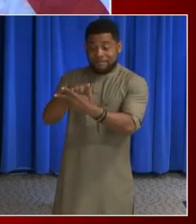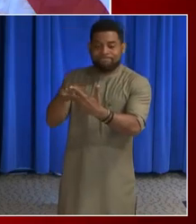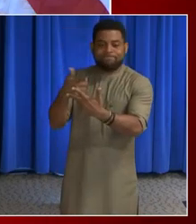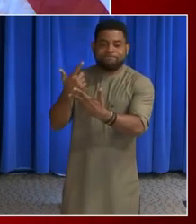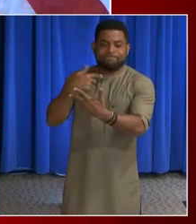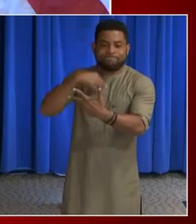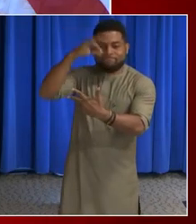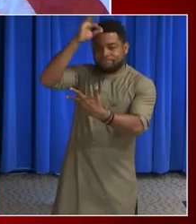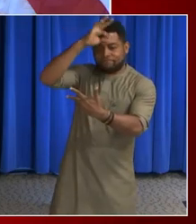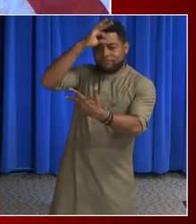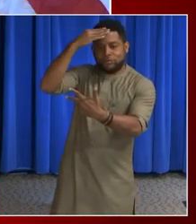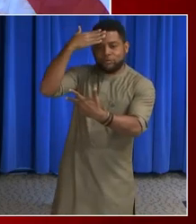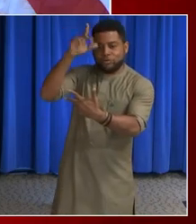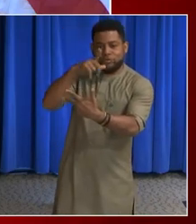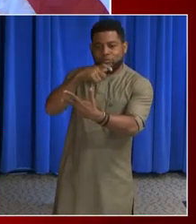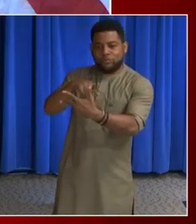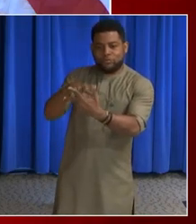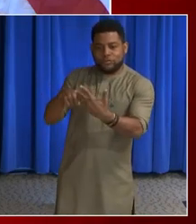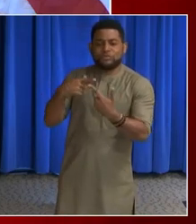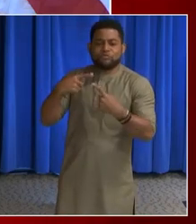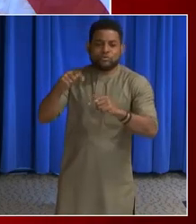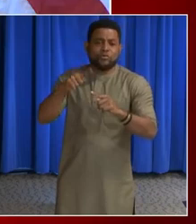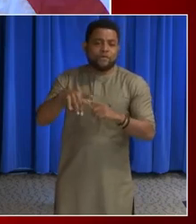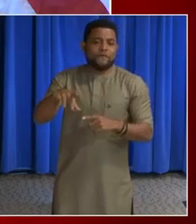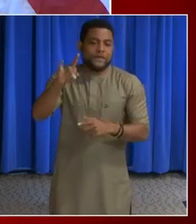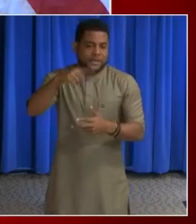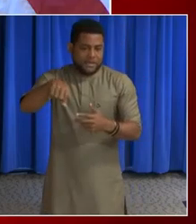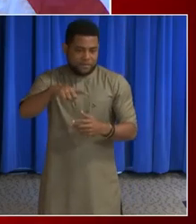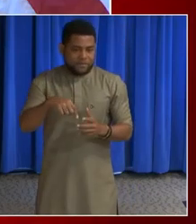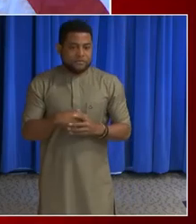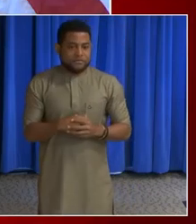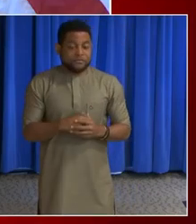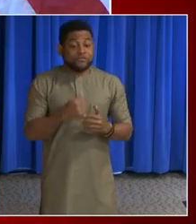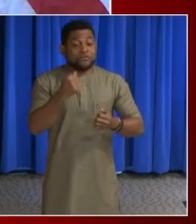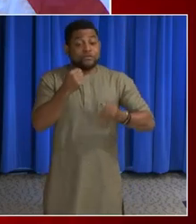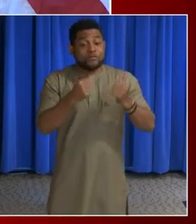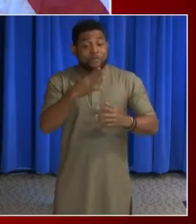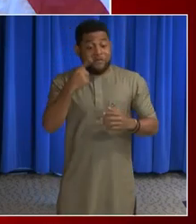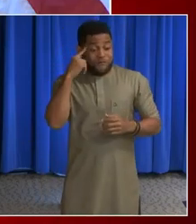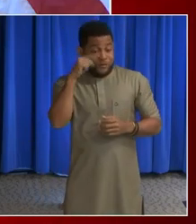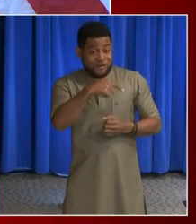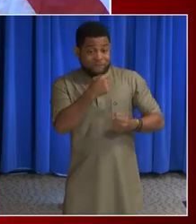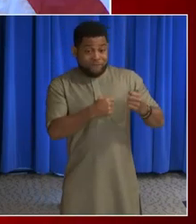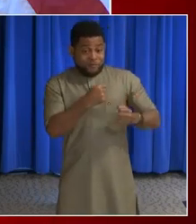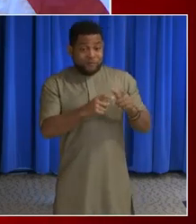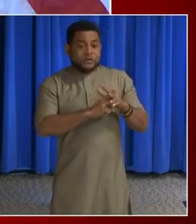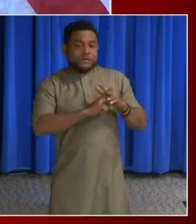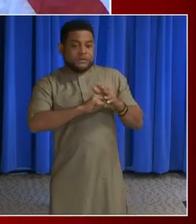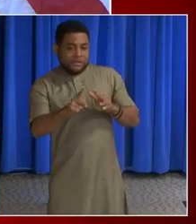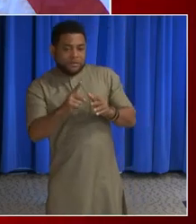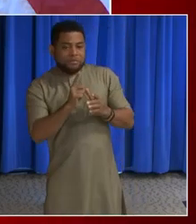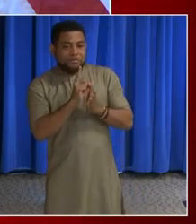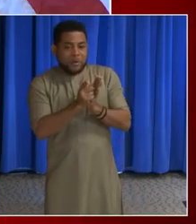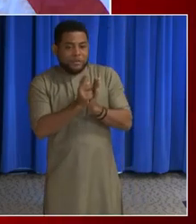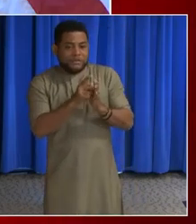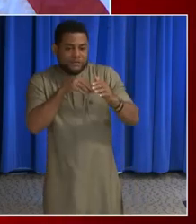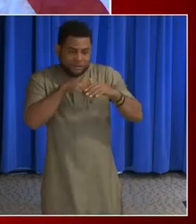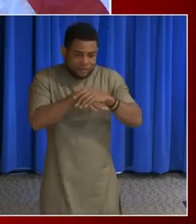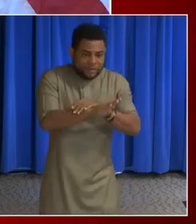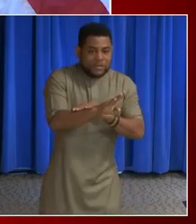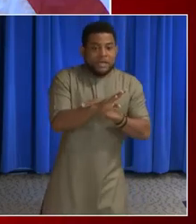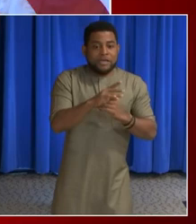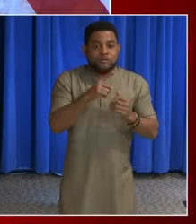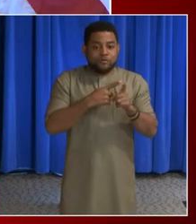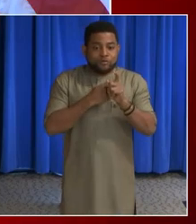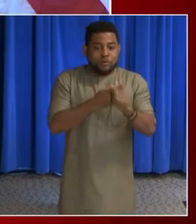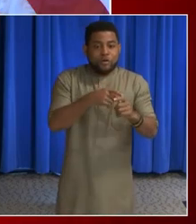are seeking to identify them. The driver of the vehicle exited moments later and ran into the park as the MPD sergeant pulled